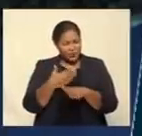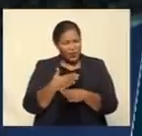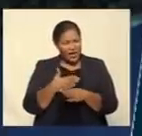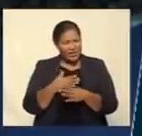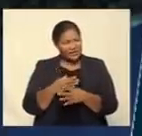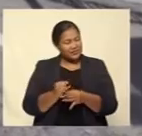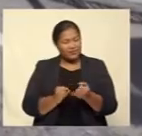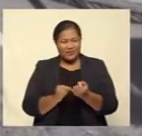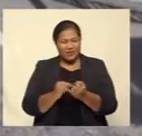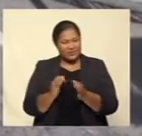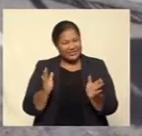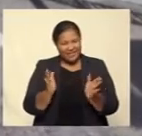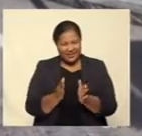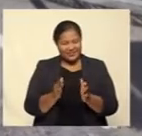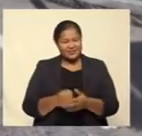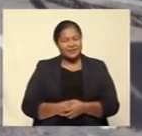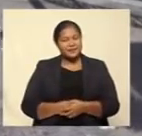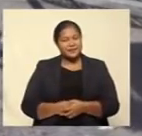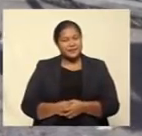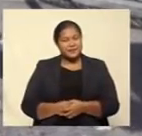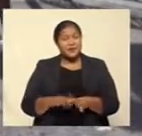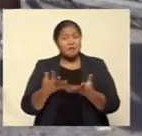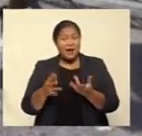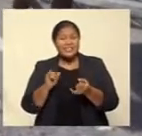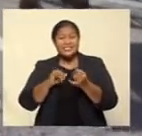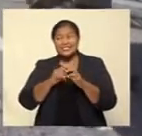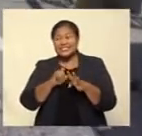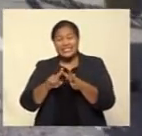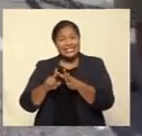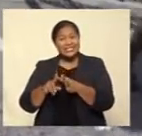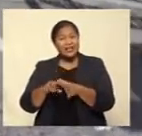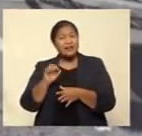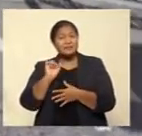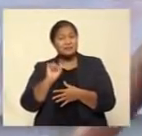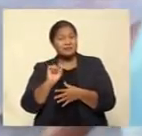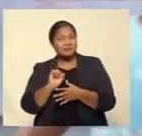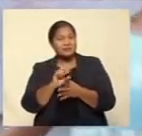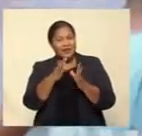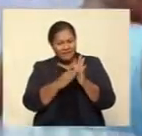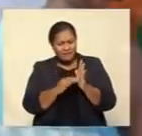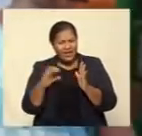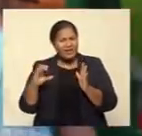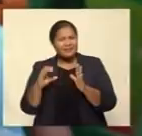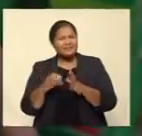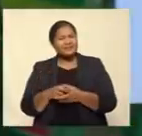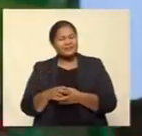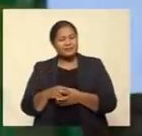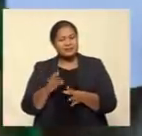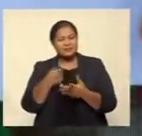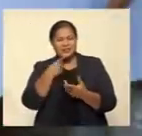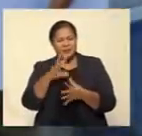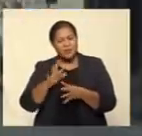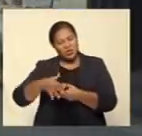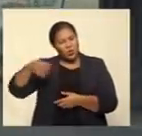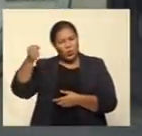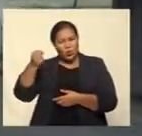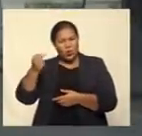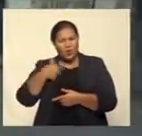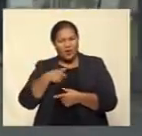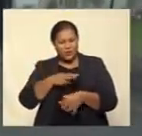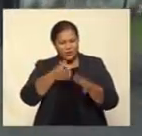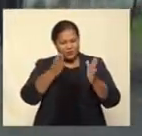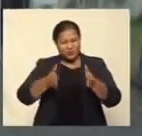very minimal. Meanwhile, Eastern Minibus Association President Naresh Chand says they have ceased operation due to restrictions